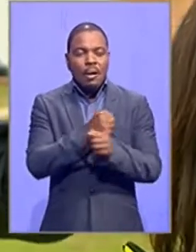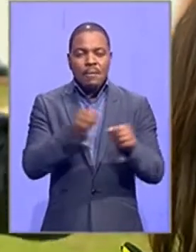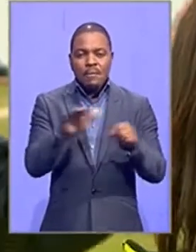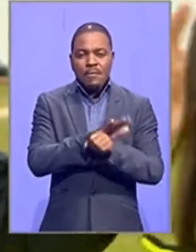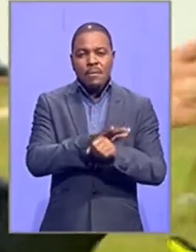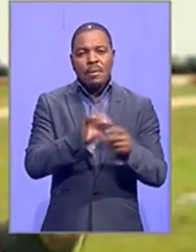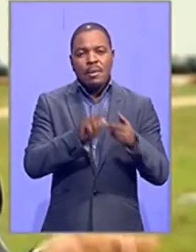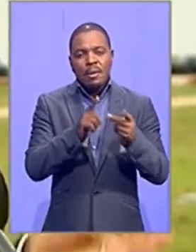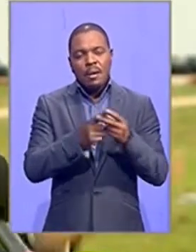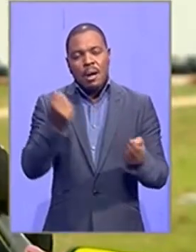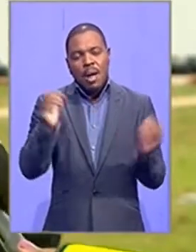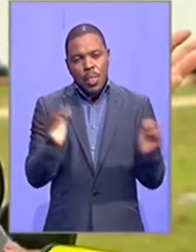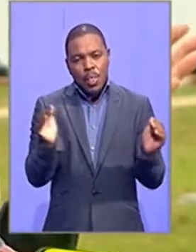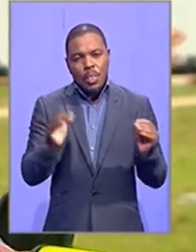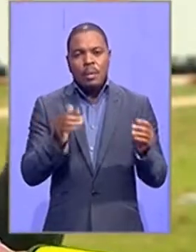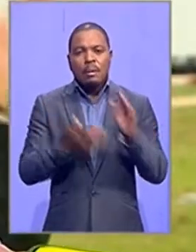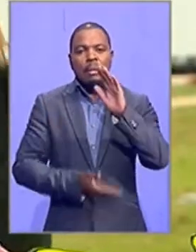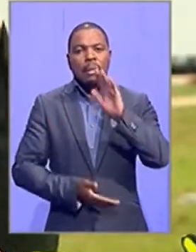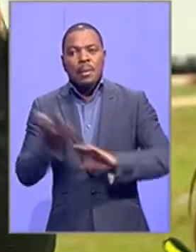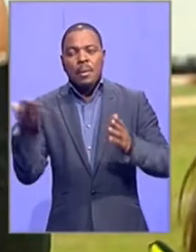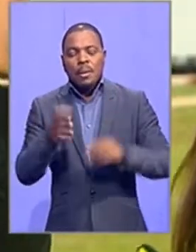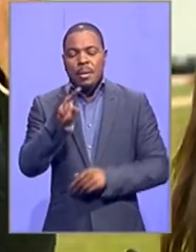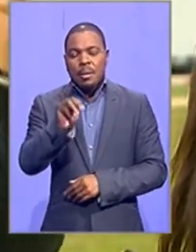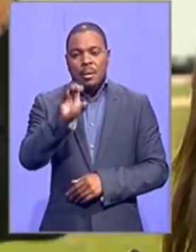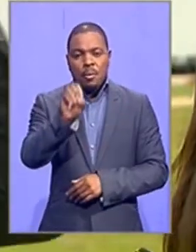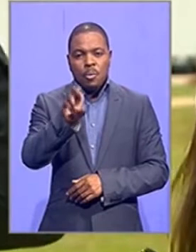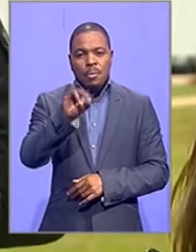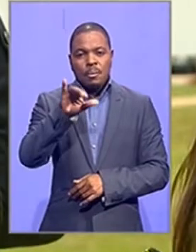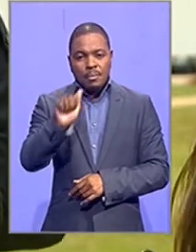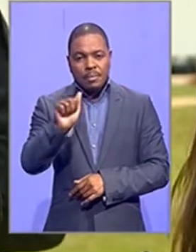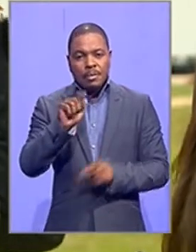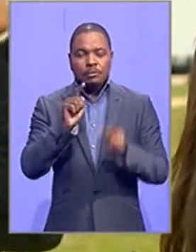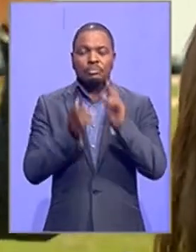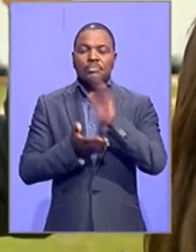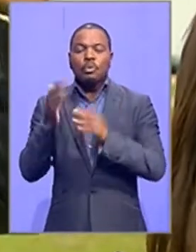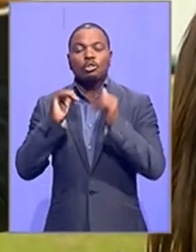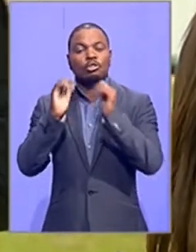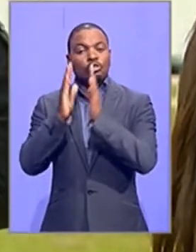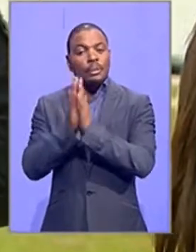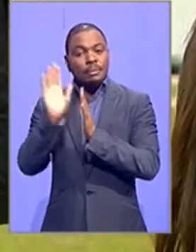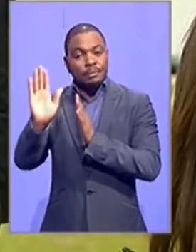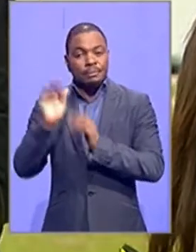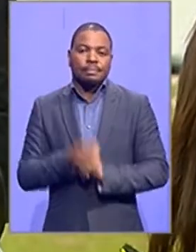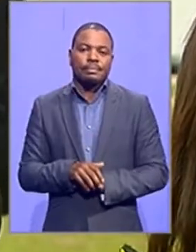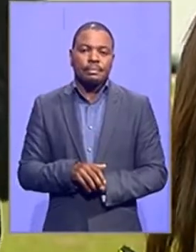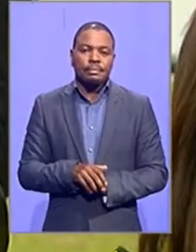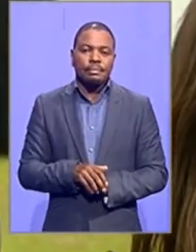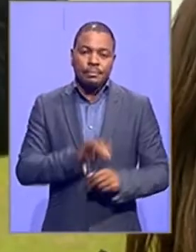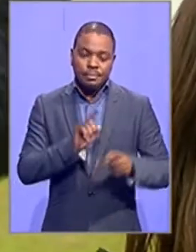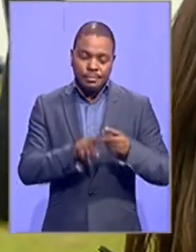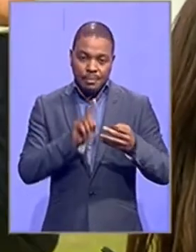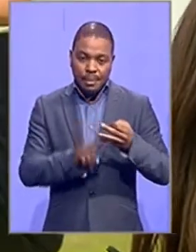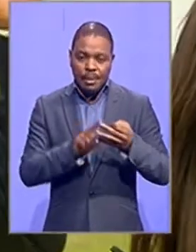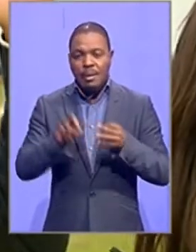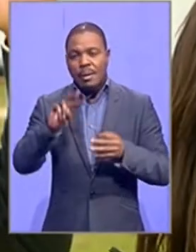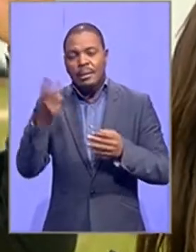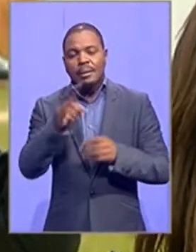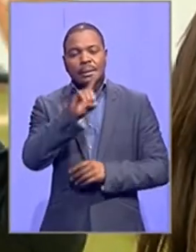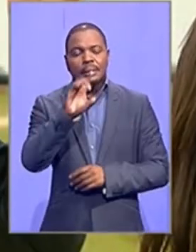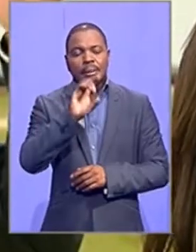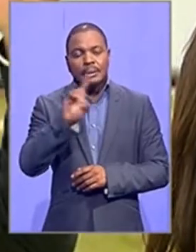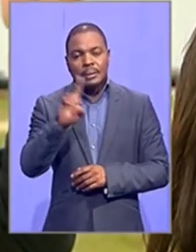vehicles, light vehicles, going to Moria, to the church, and also the other